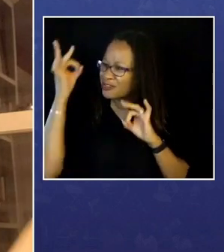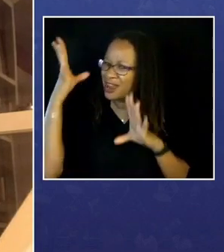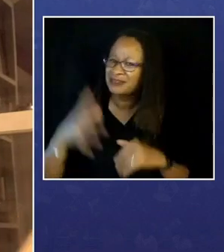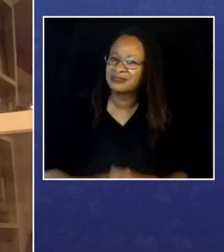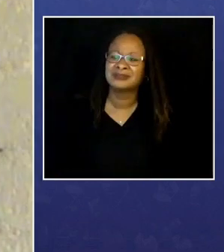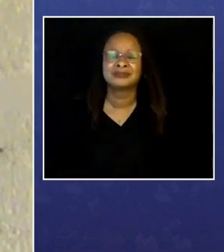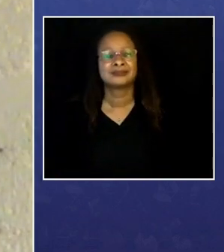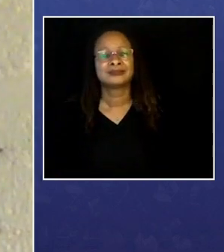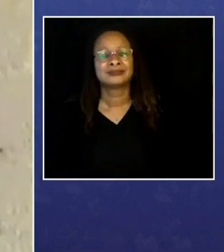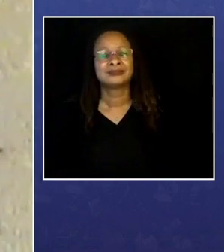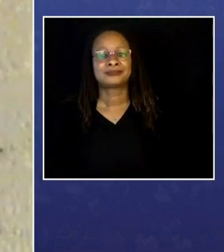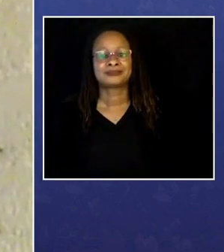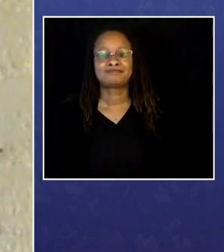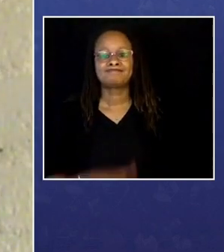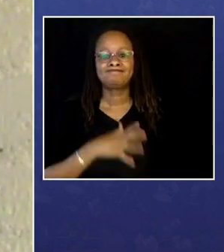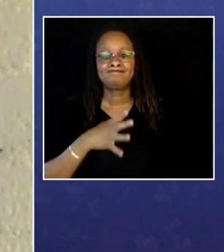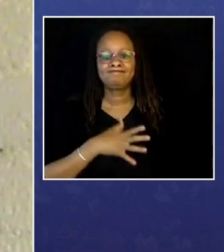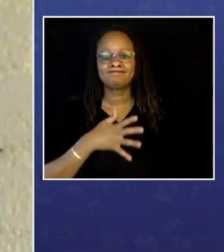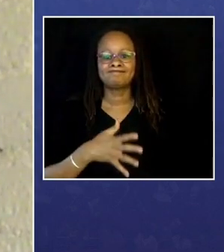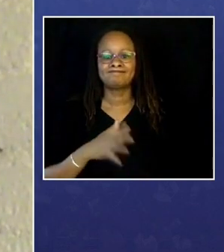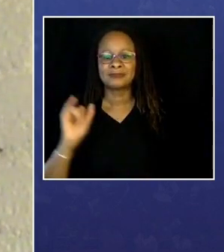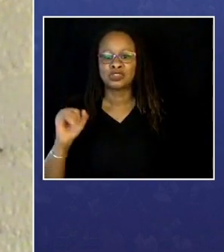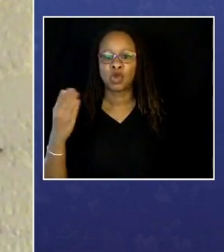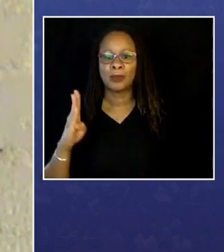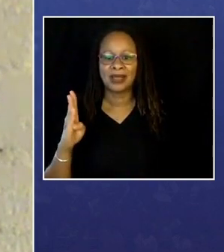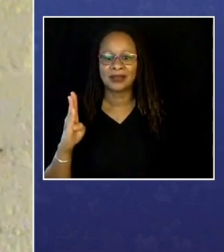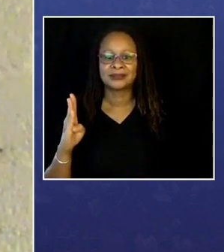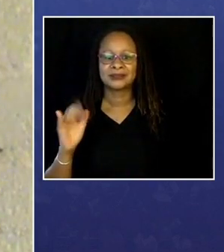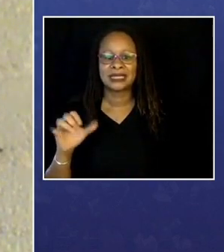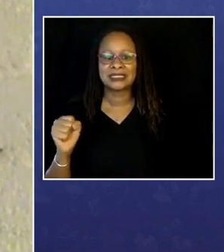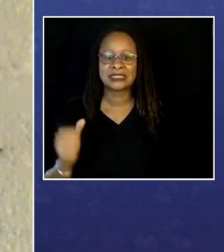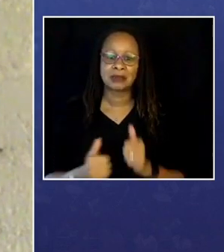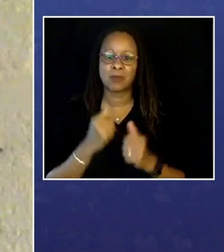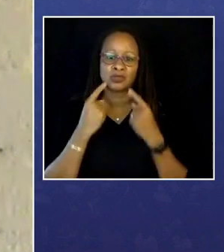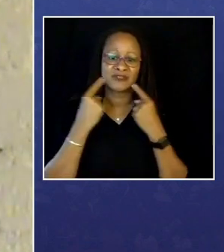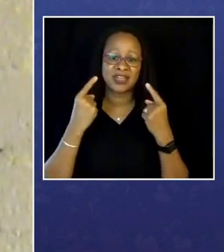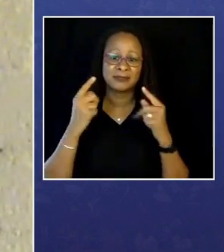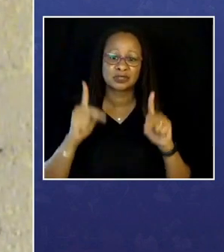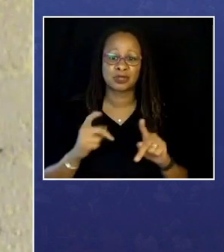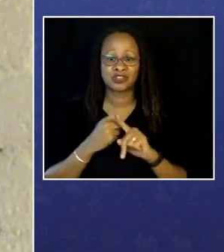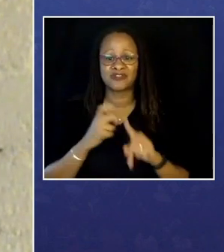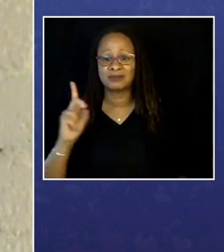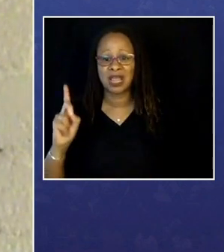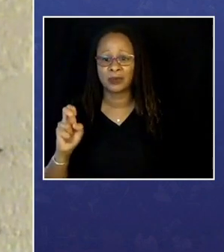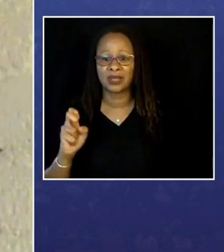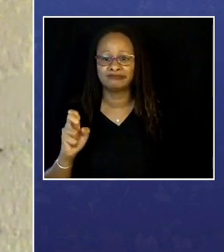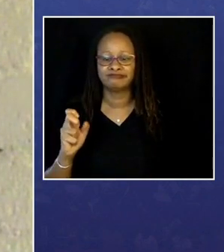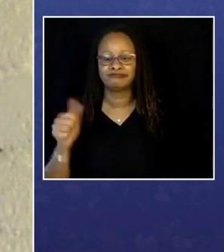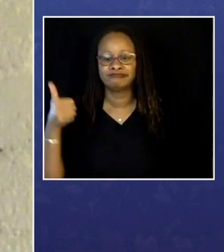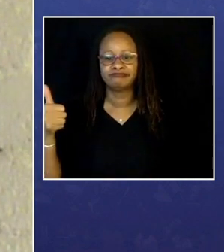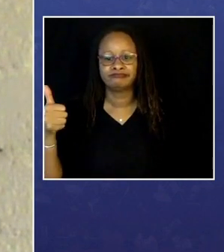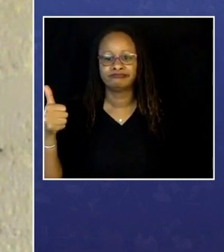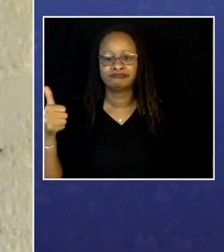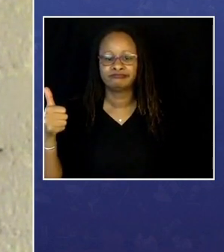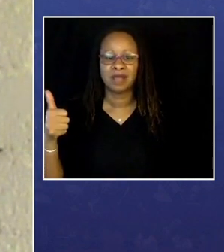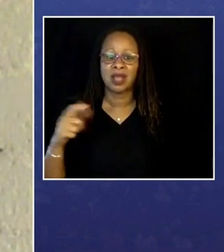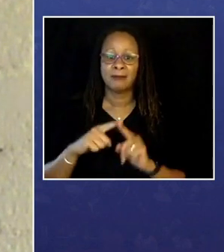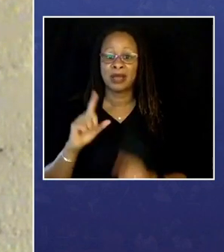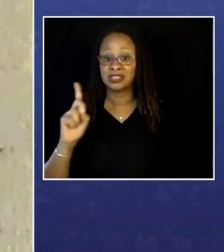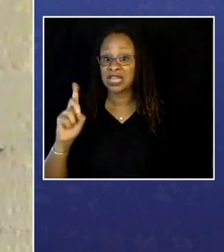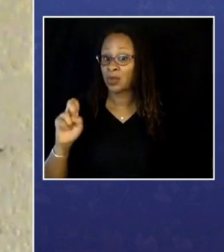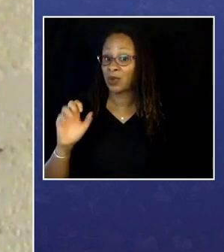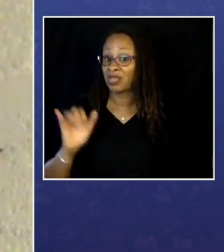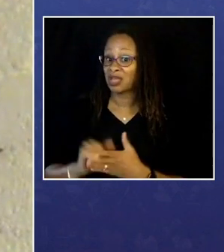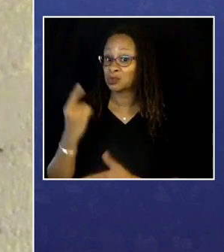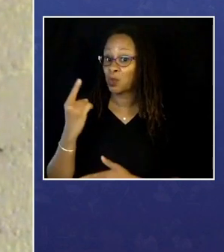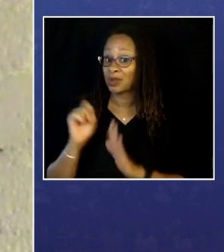insane. Well, it's official. Joe Biden is the most famous person from Delaware. Good for him. But Delaware